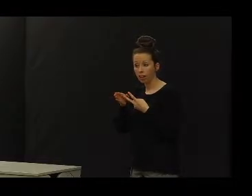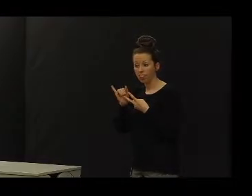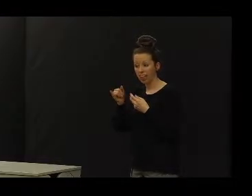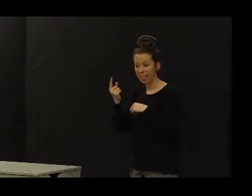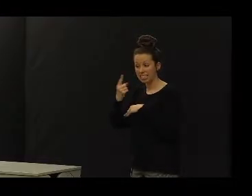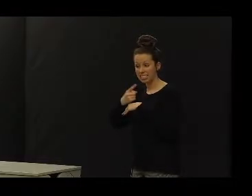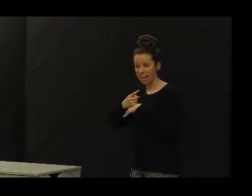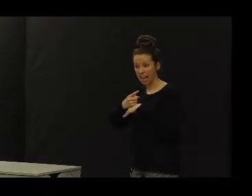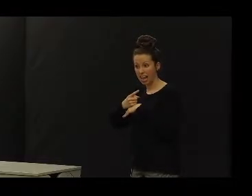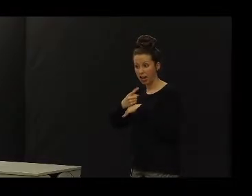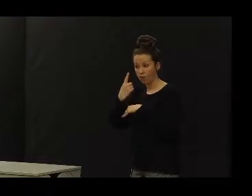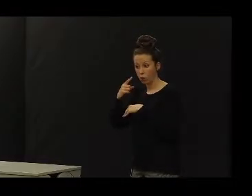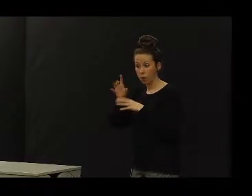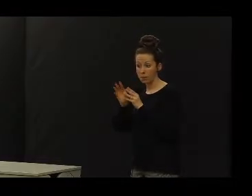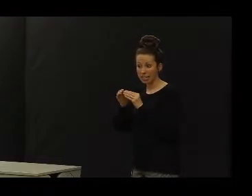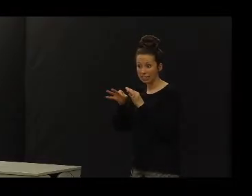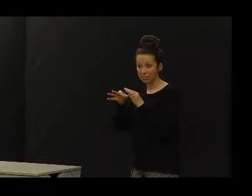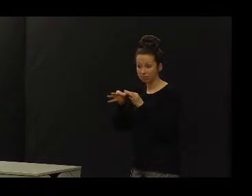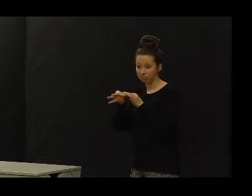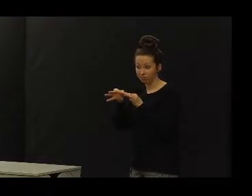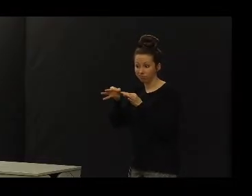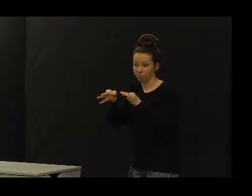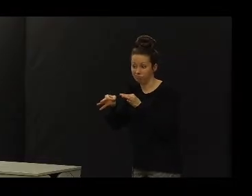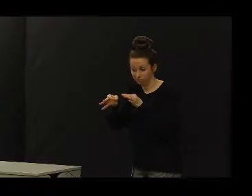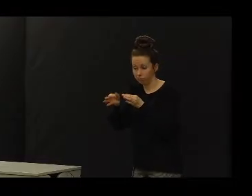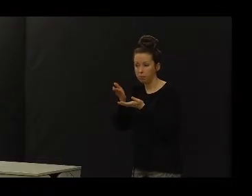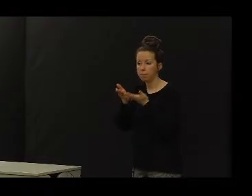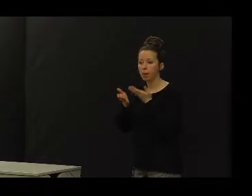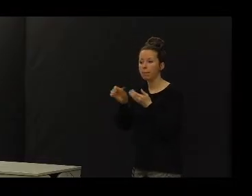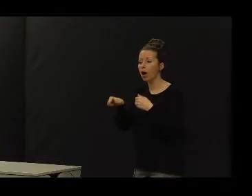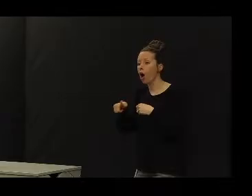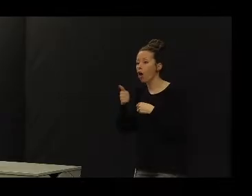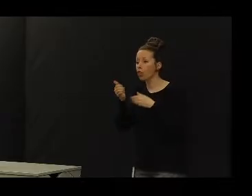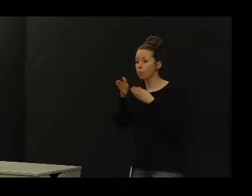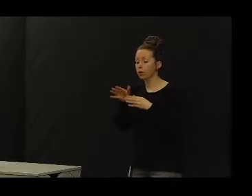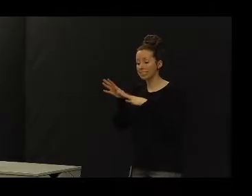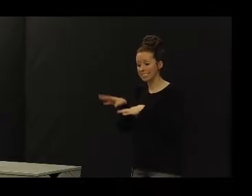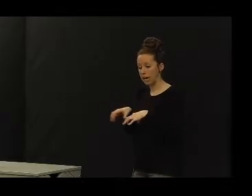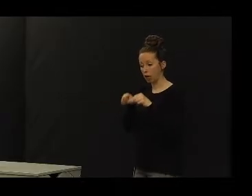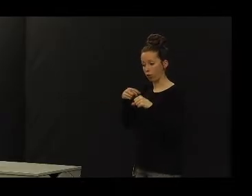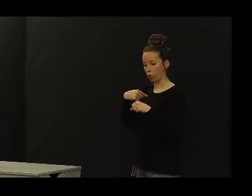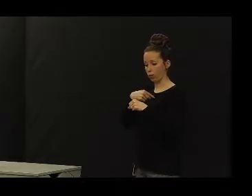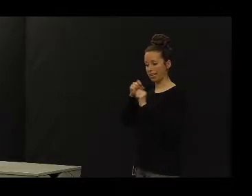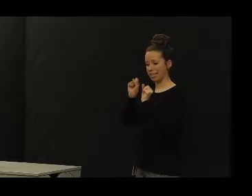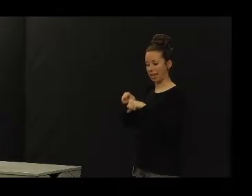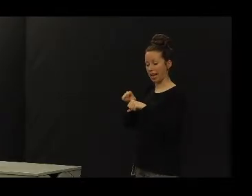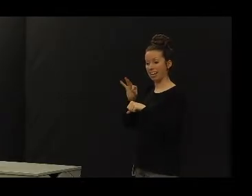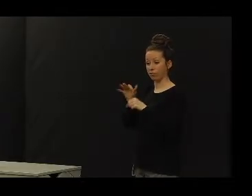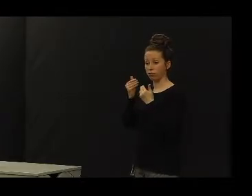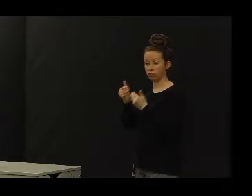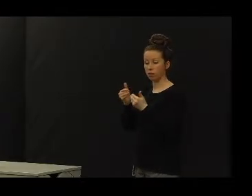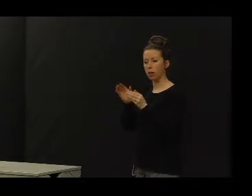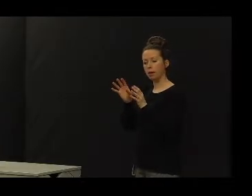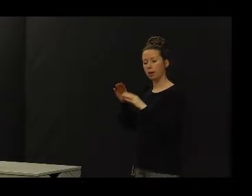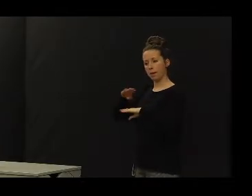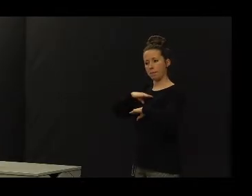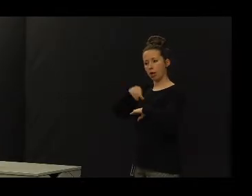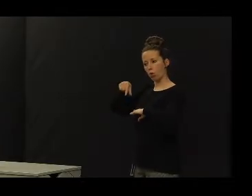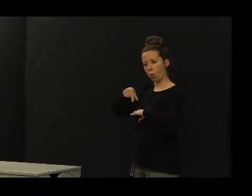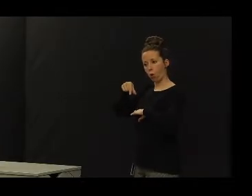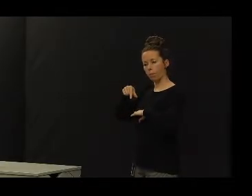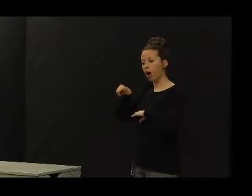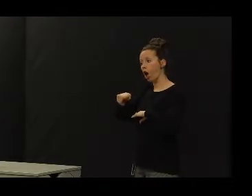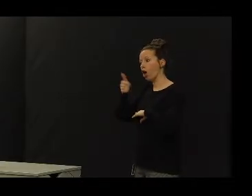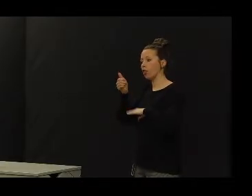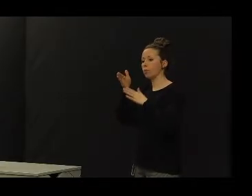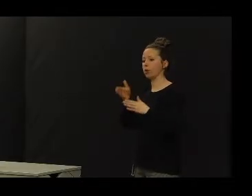would be meeting next time, but maybe we could have someone else take over so that we could, if we meet our quorum, we could have someone else act